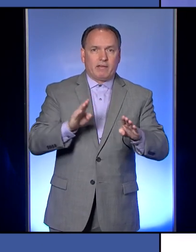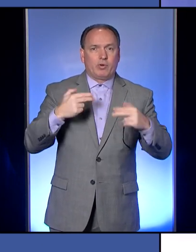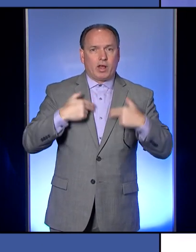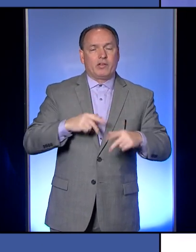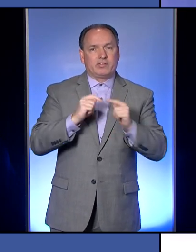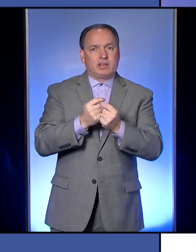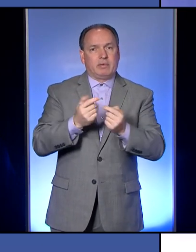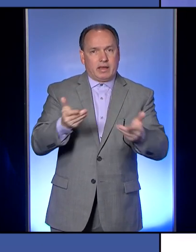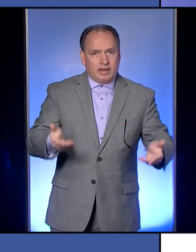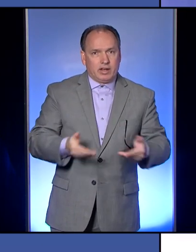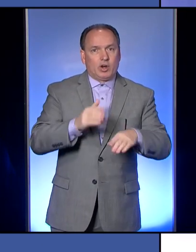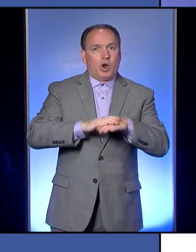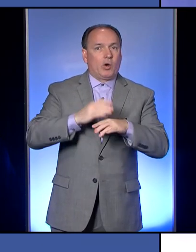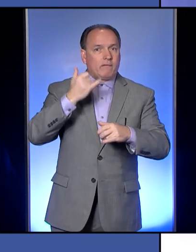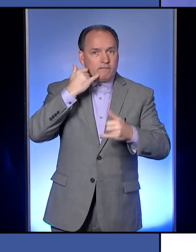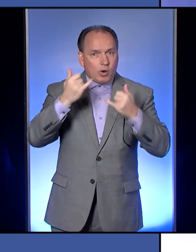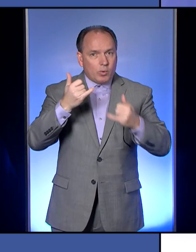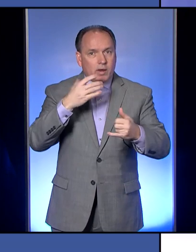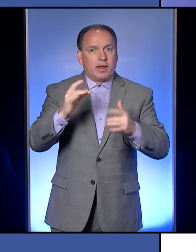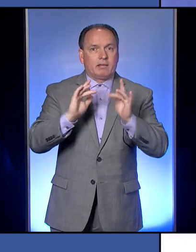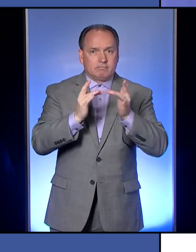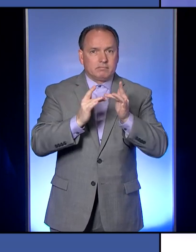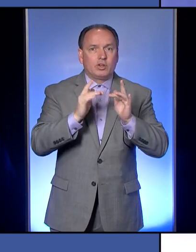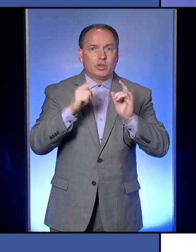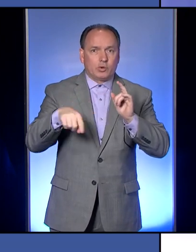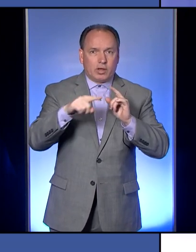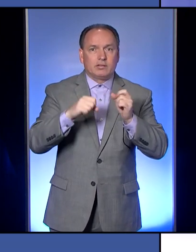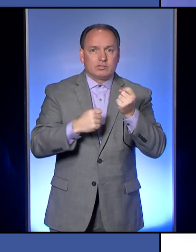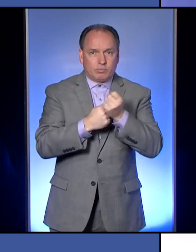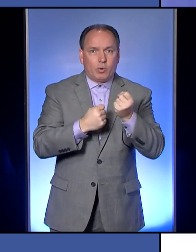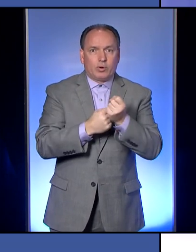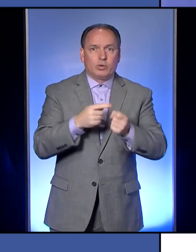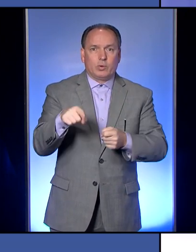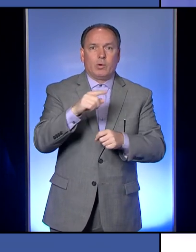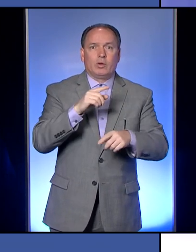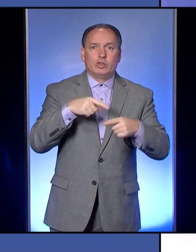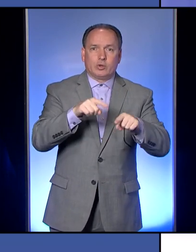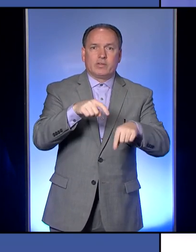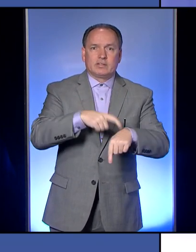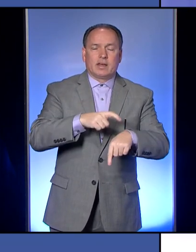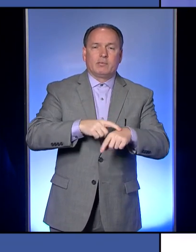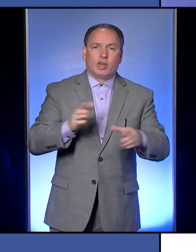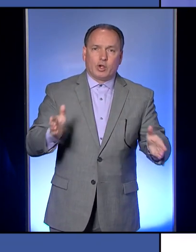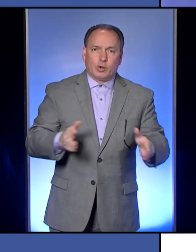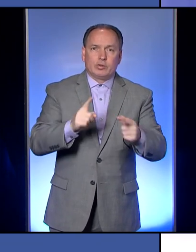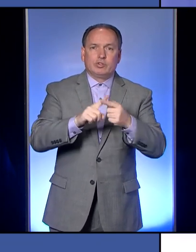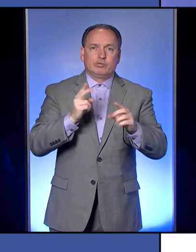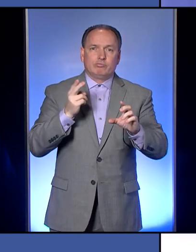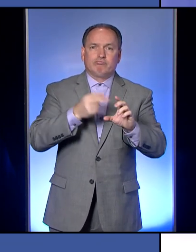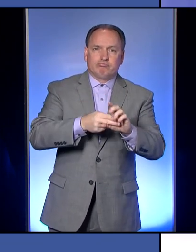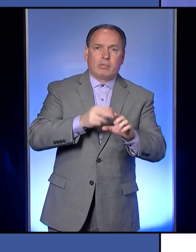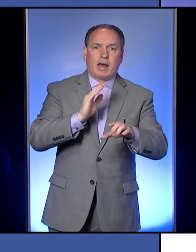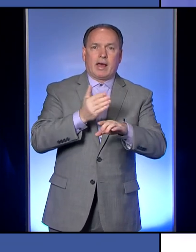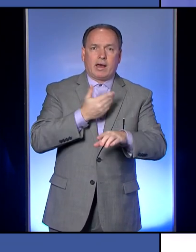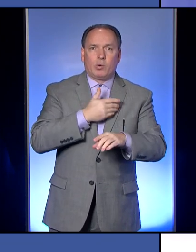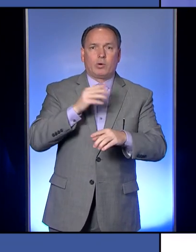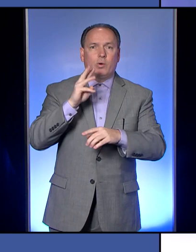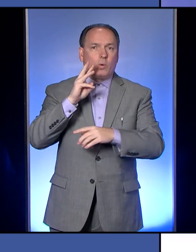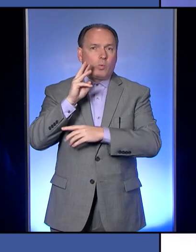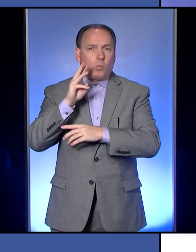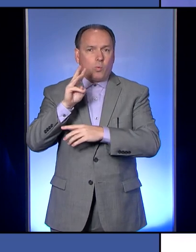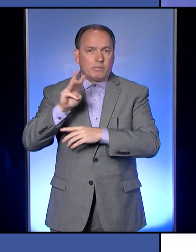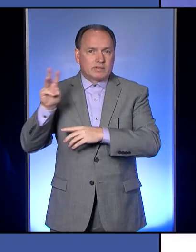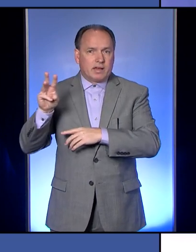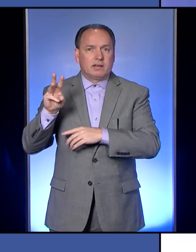telephone to help support you during this time. We encourage you to visit our website, our Facebook,